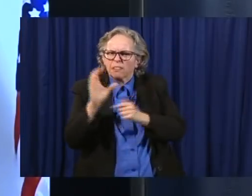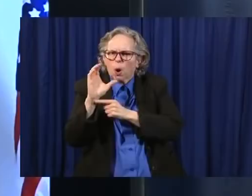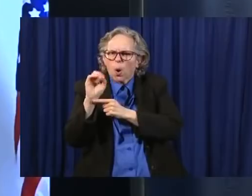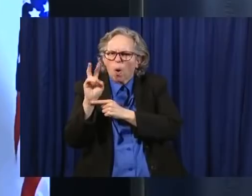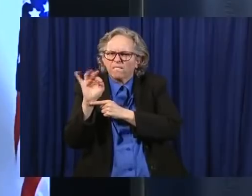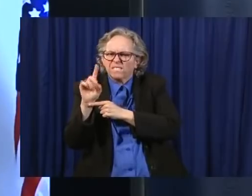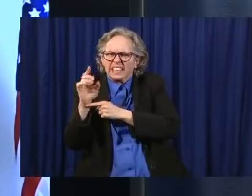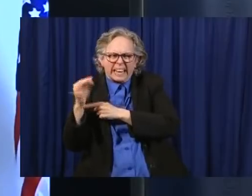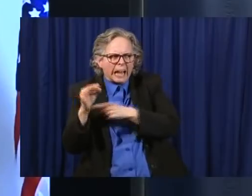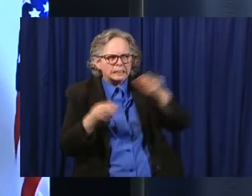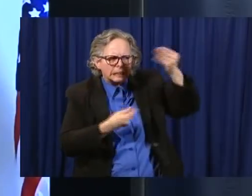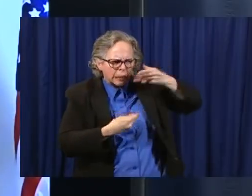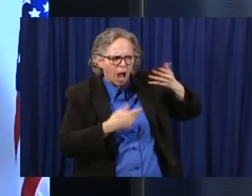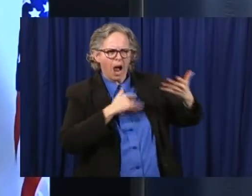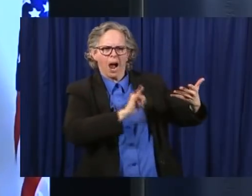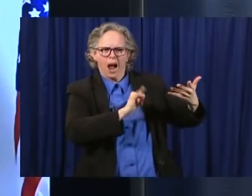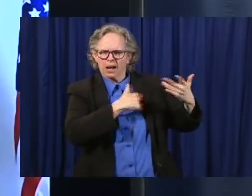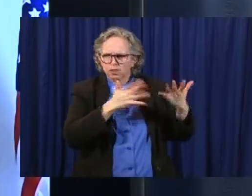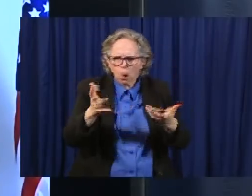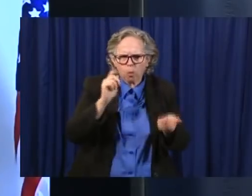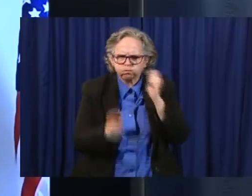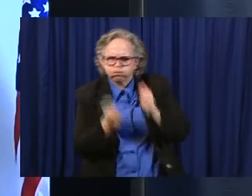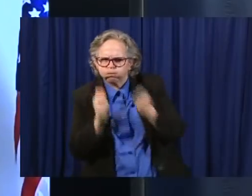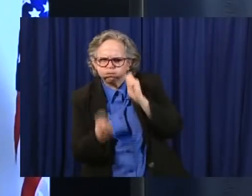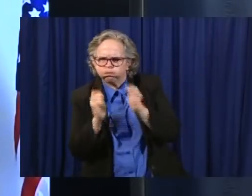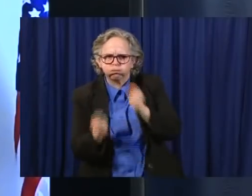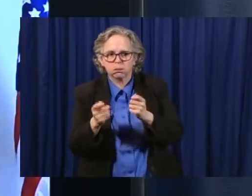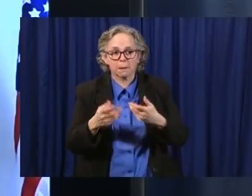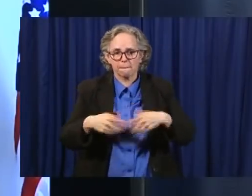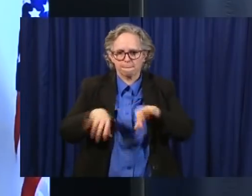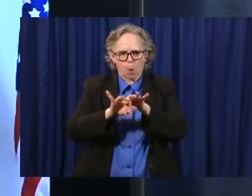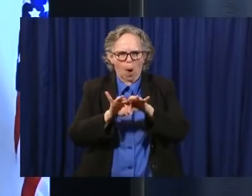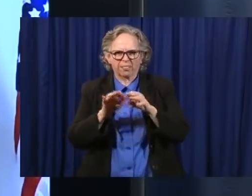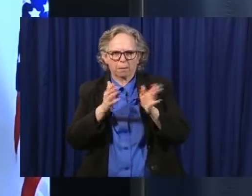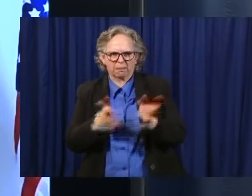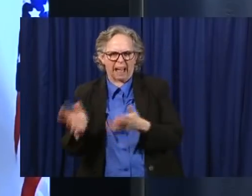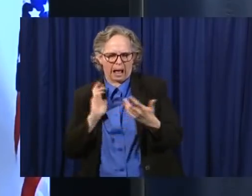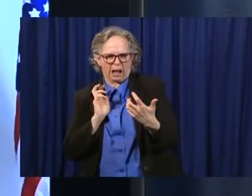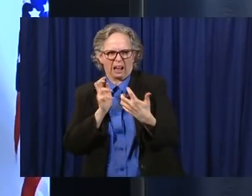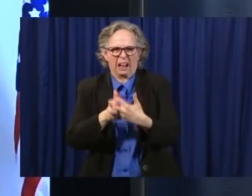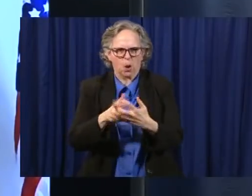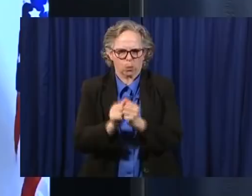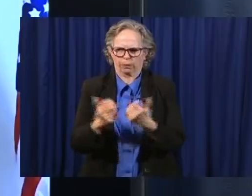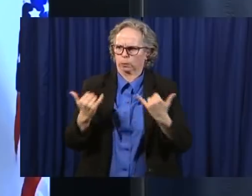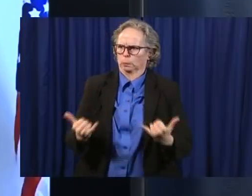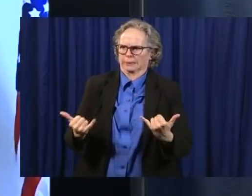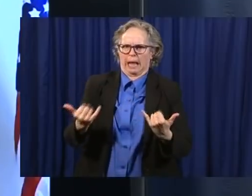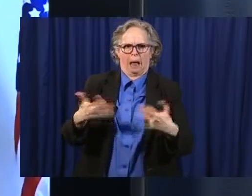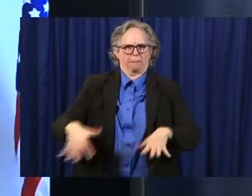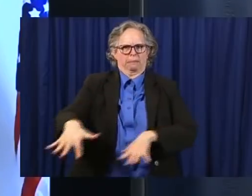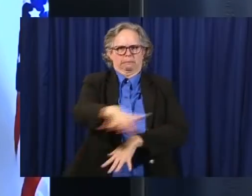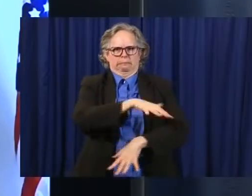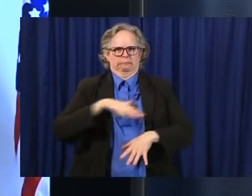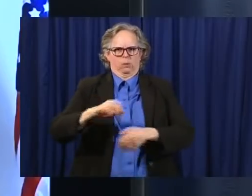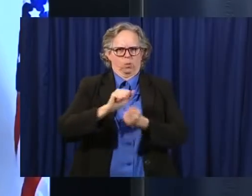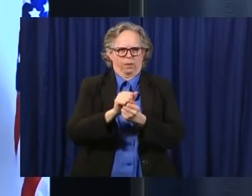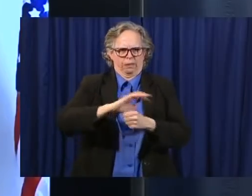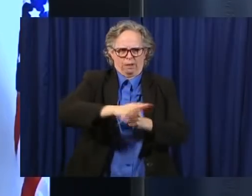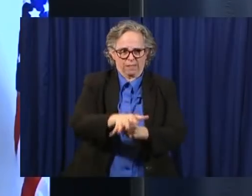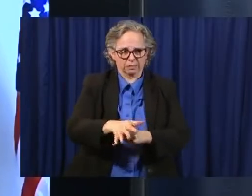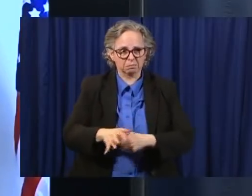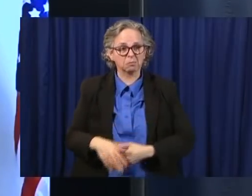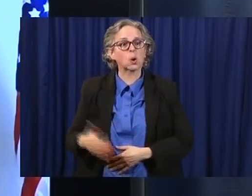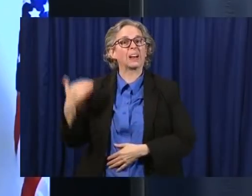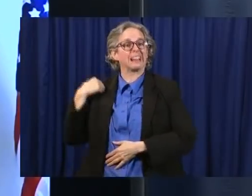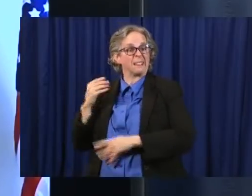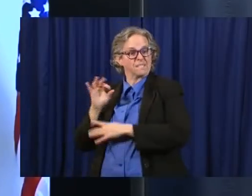were making it fit the current physical plant, et cetera. So we did tabletop exercises in February. We